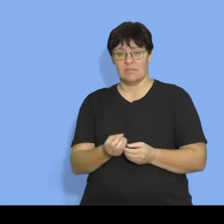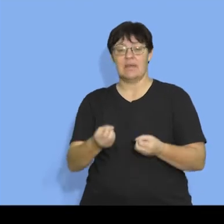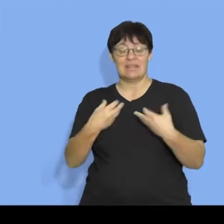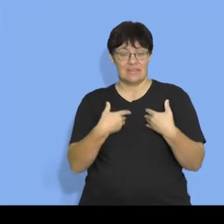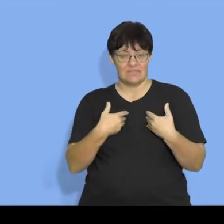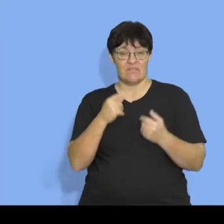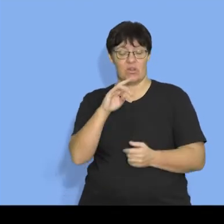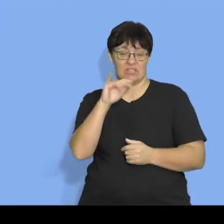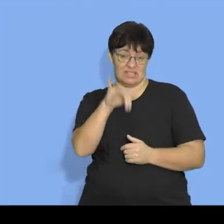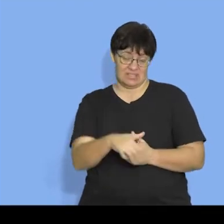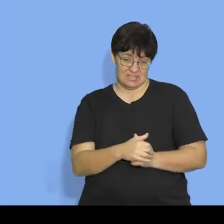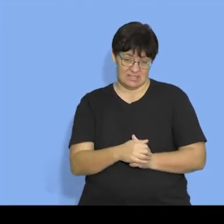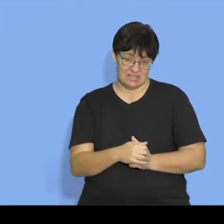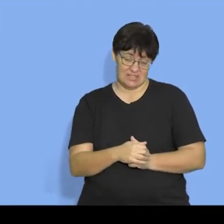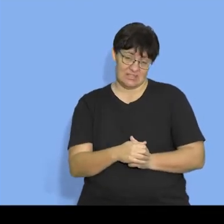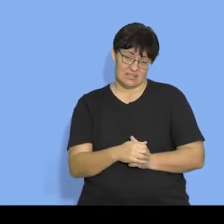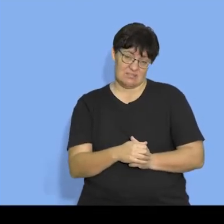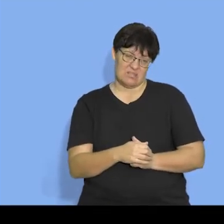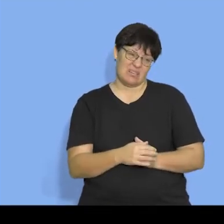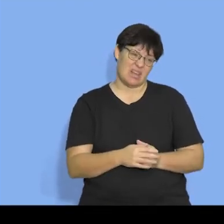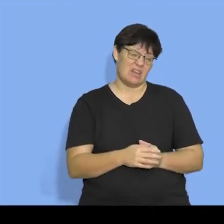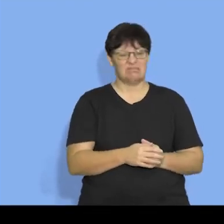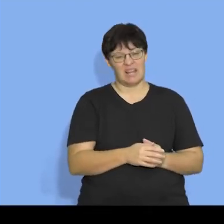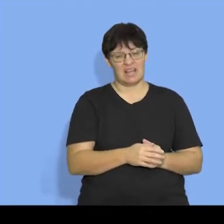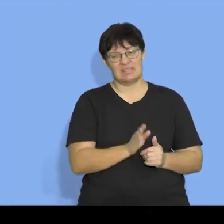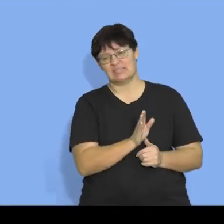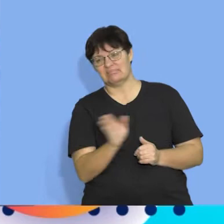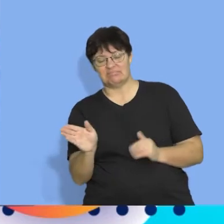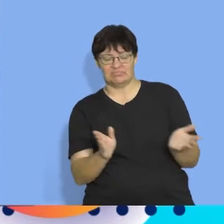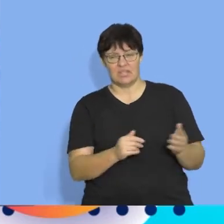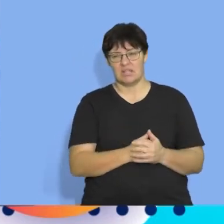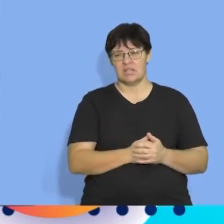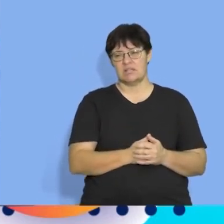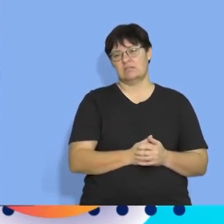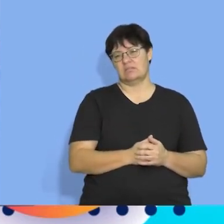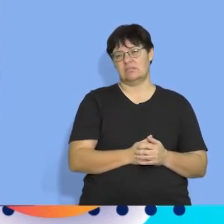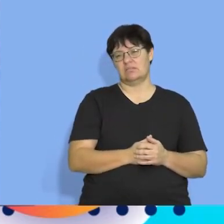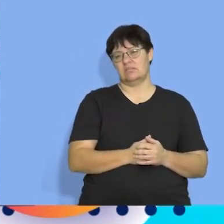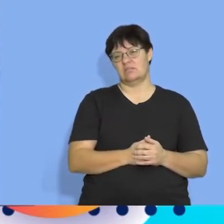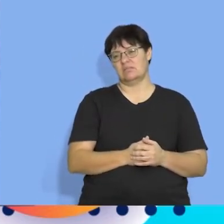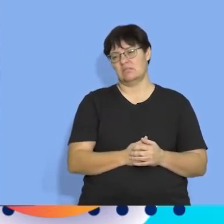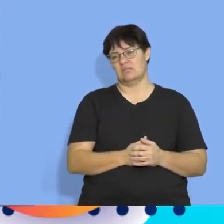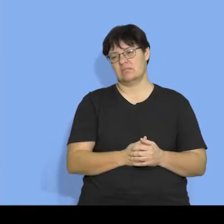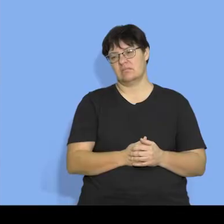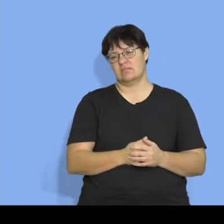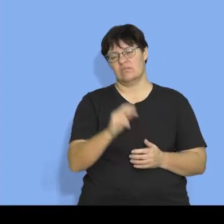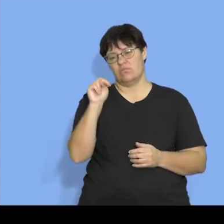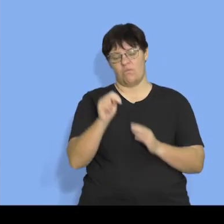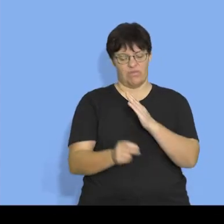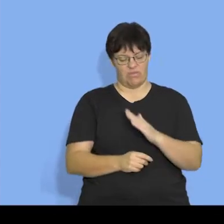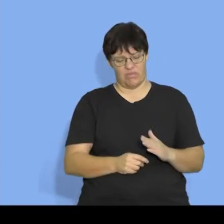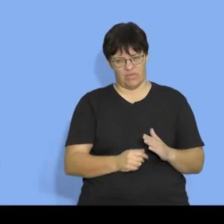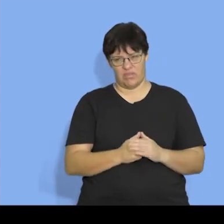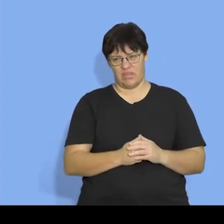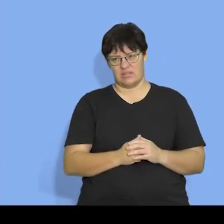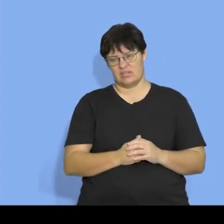me her velocity, and it would be at a certain direction. So she would be, and north is here on